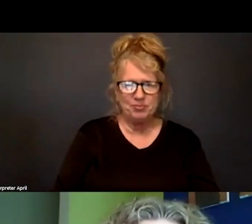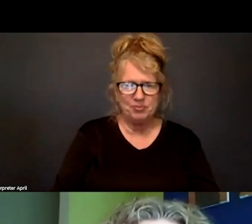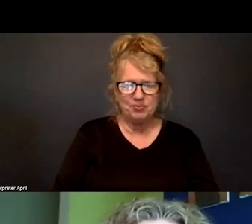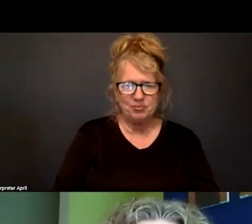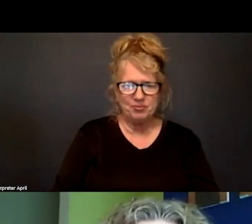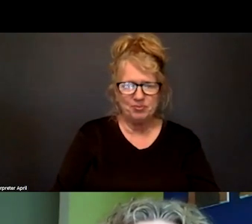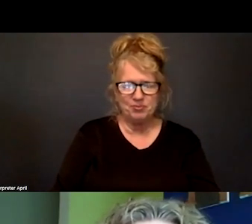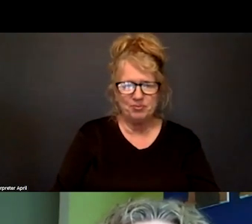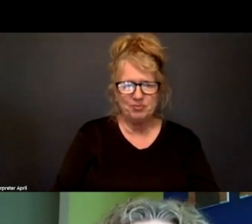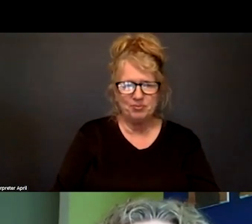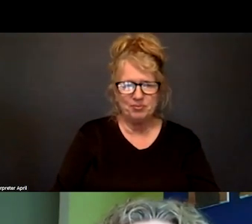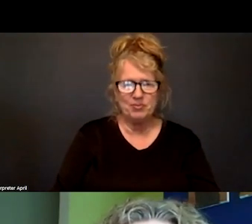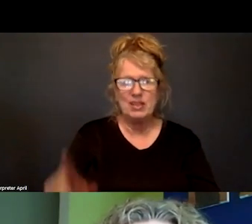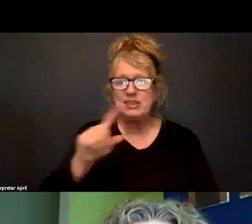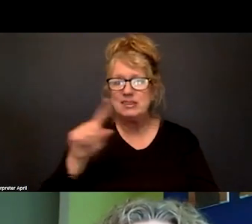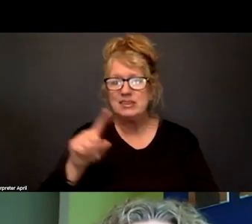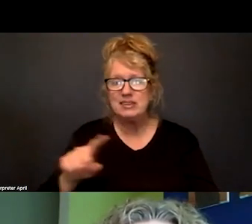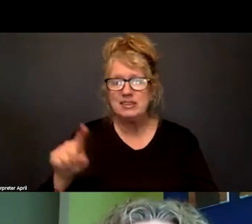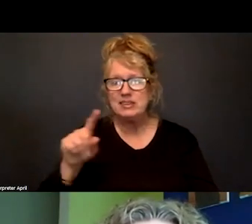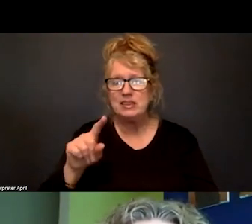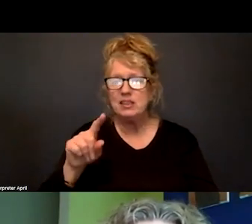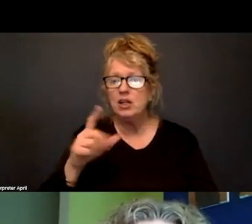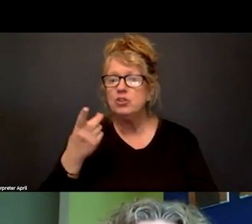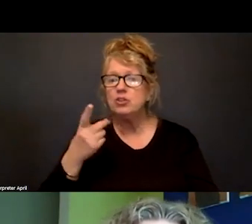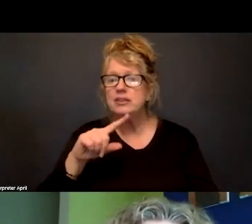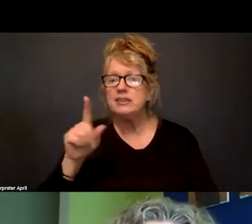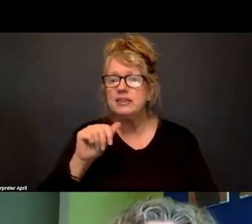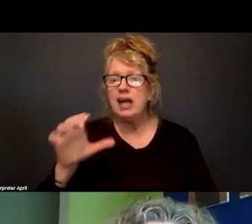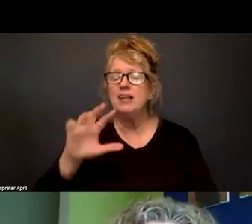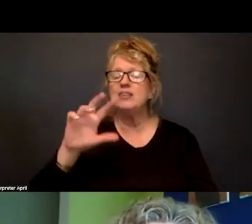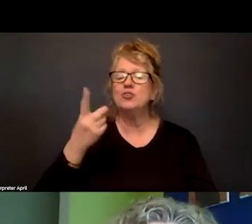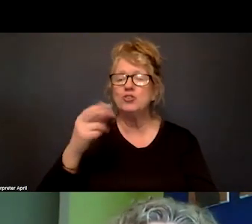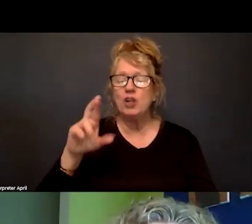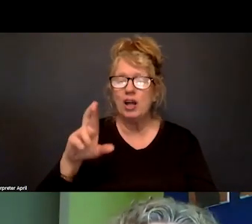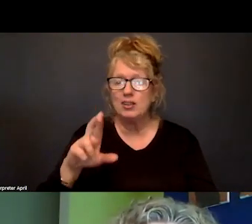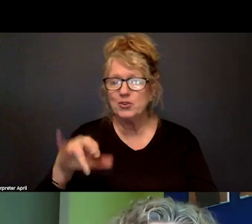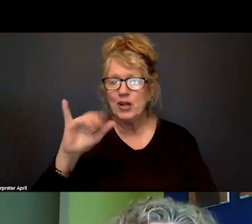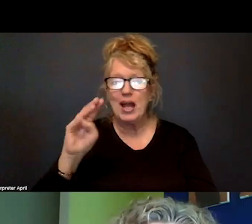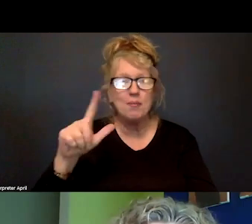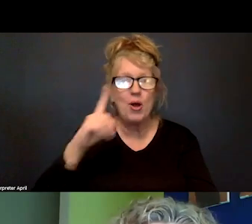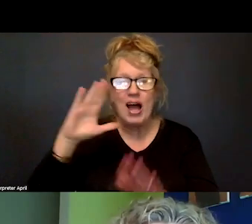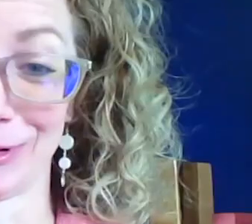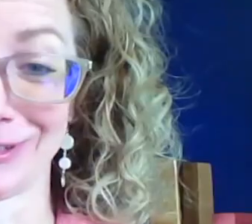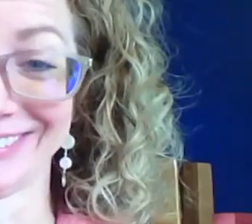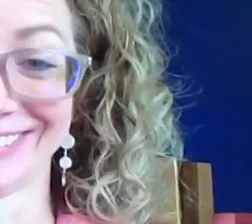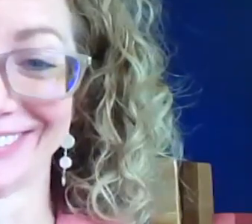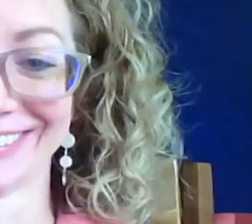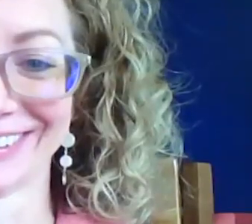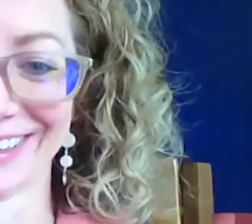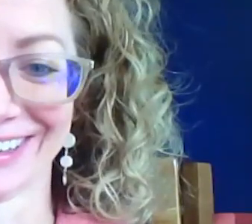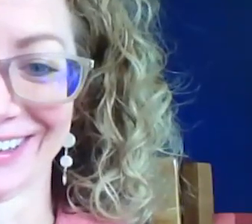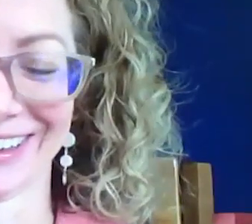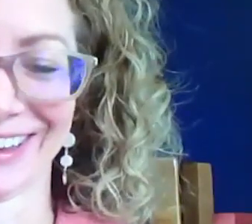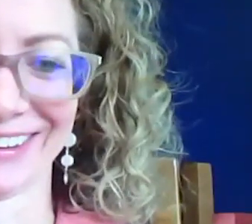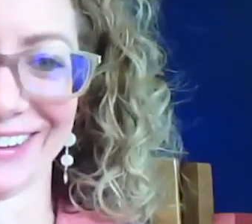let's go to Zach Immel. Dr. Immel, I really hope I'm pronouncing your name right. Is it Immel?